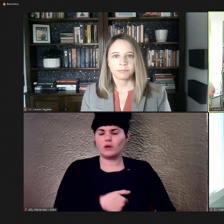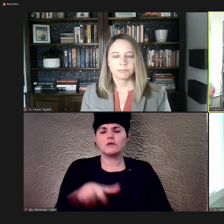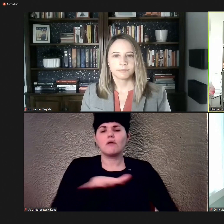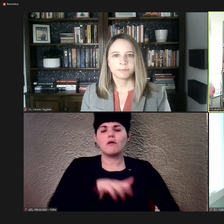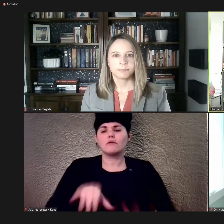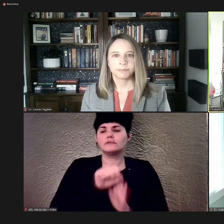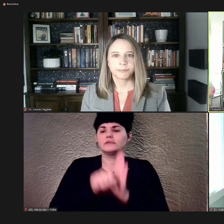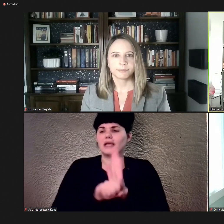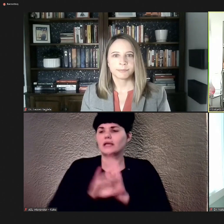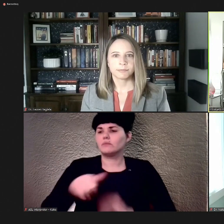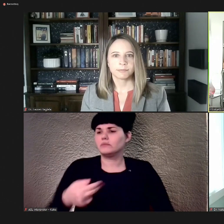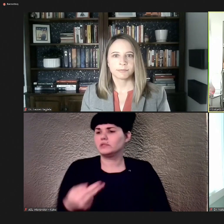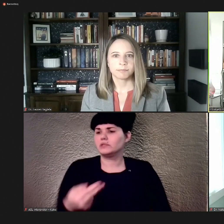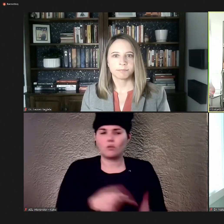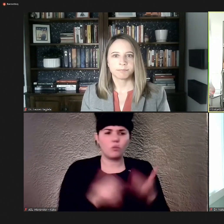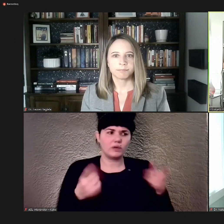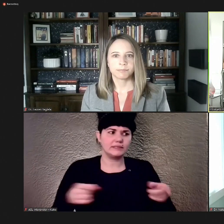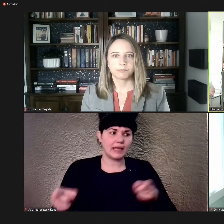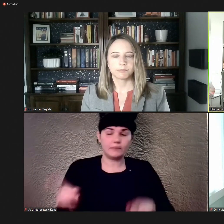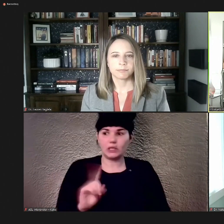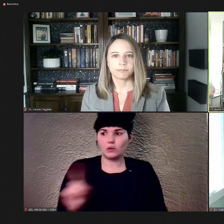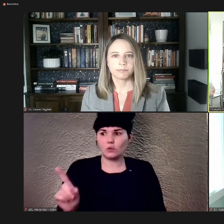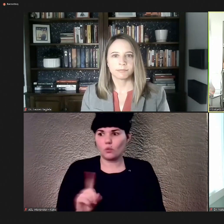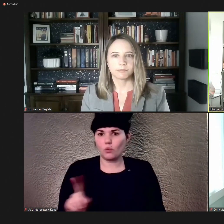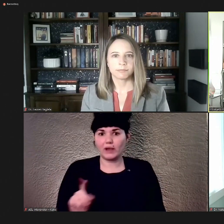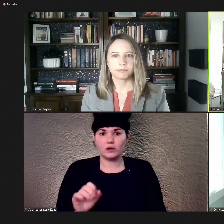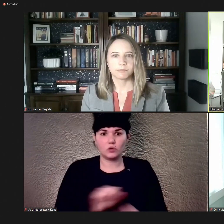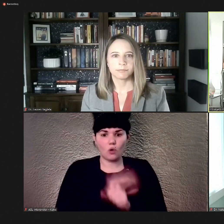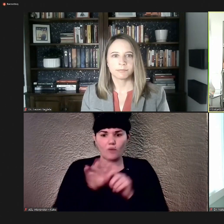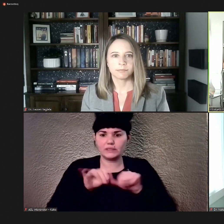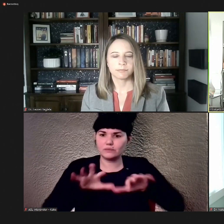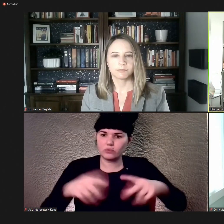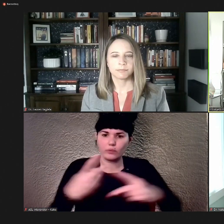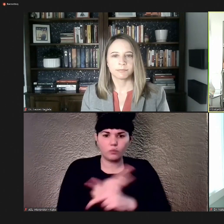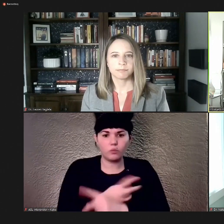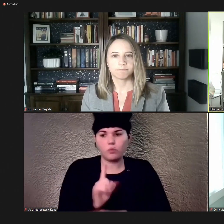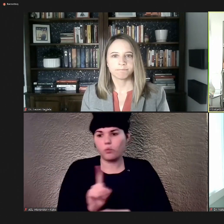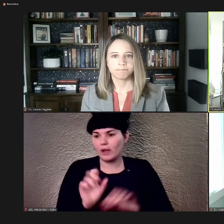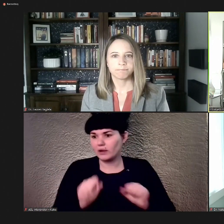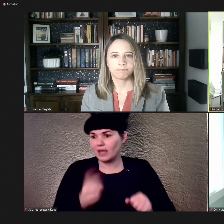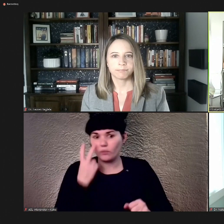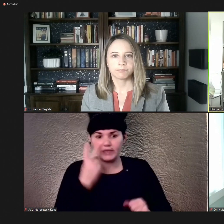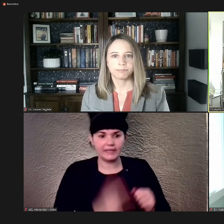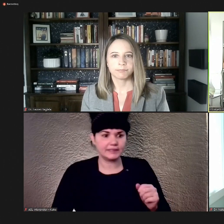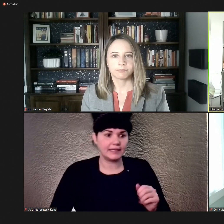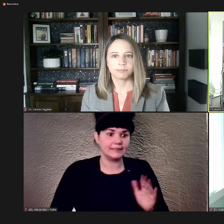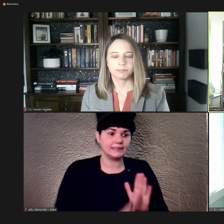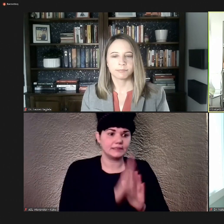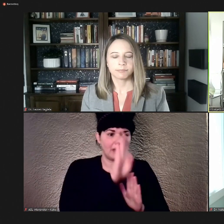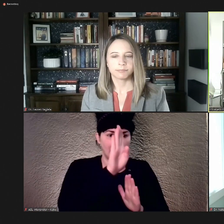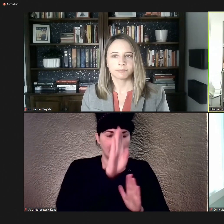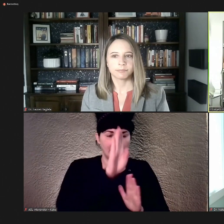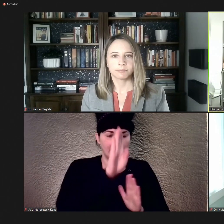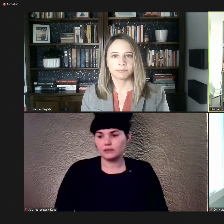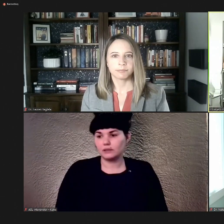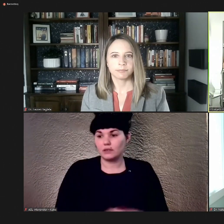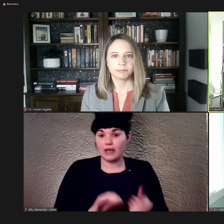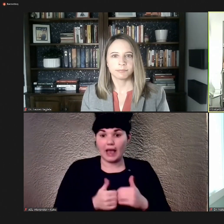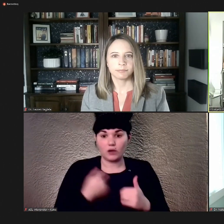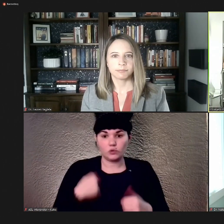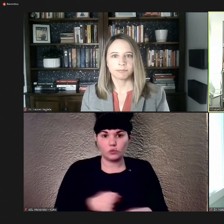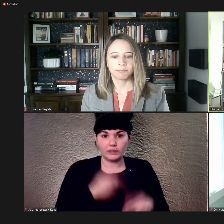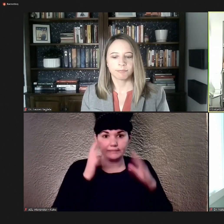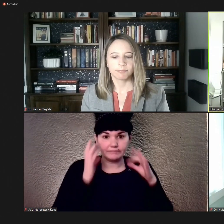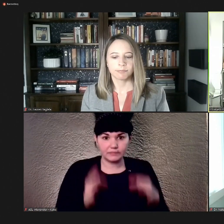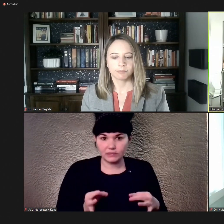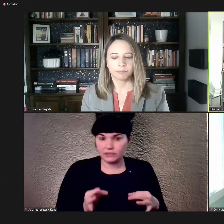where transmission is high, and where we can expect to see spikes, and help us determine how we should be deploying some